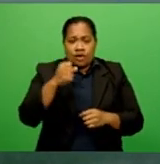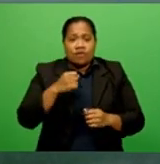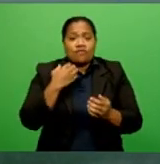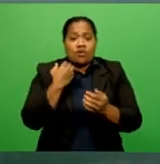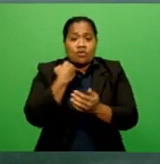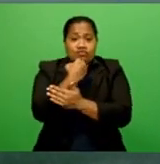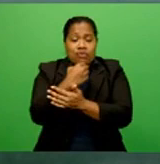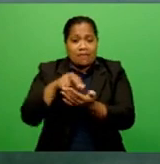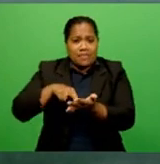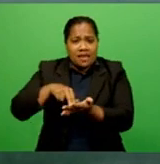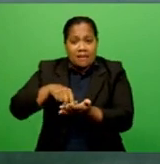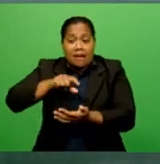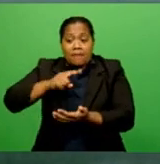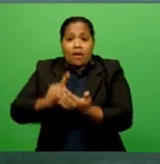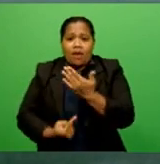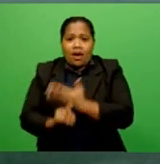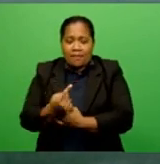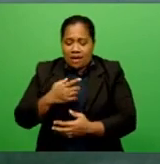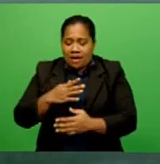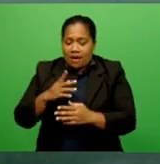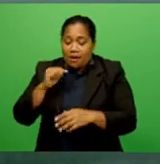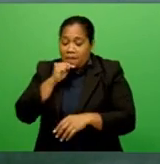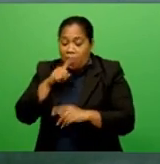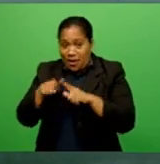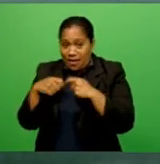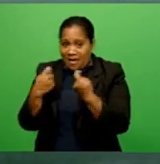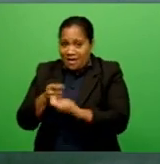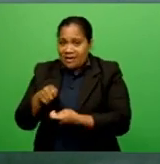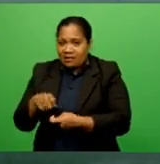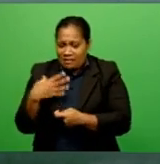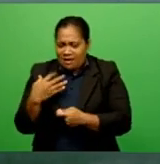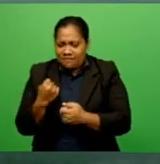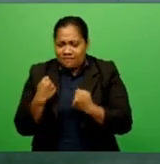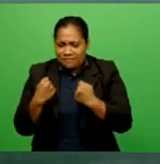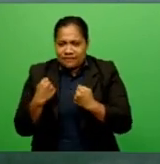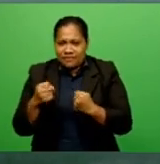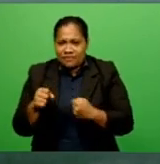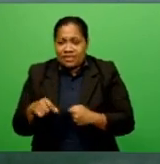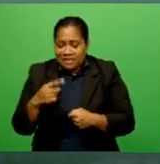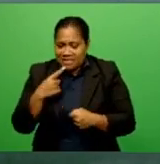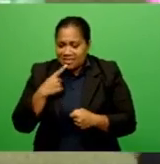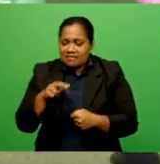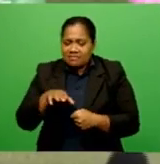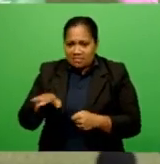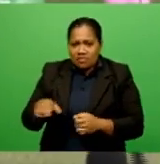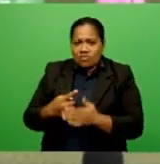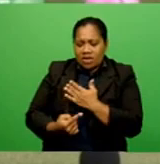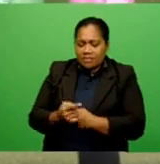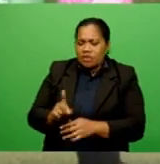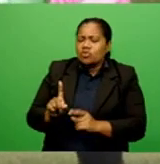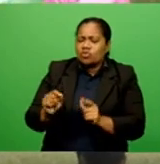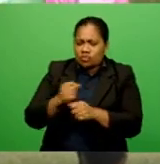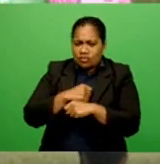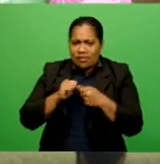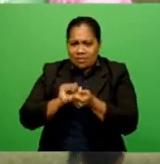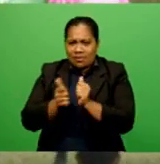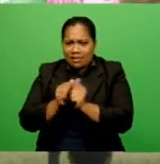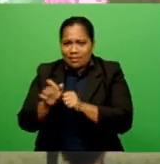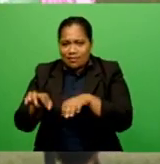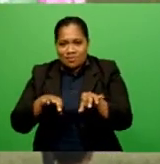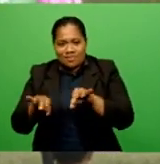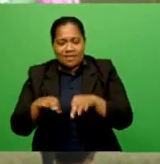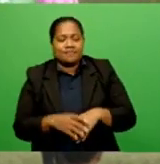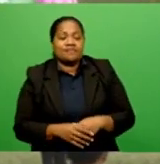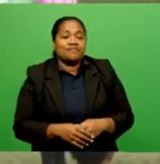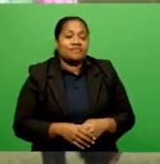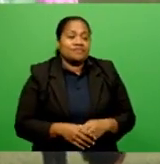boys, I know their strength. I told them, we just do our game plan. Team captain Chosa Tekin